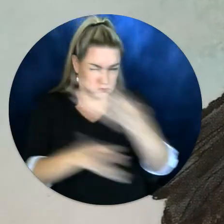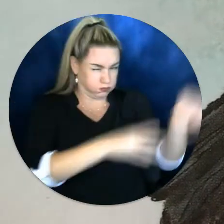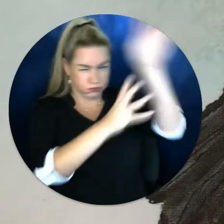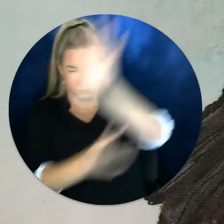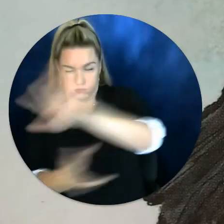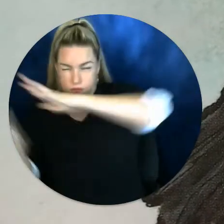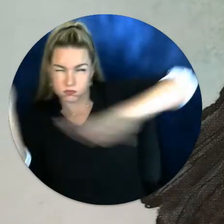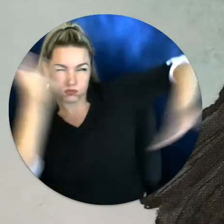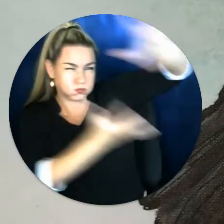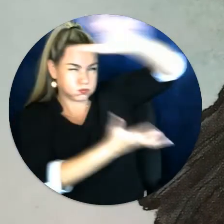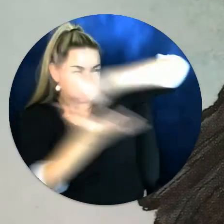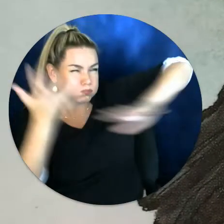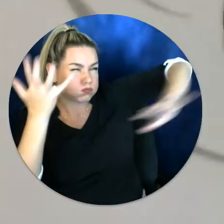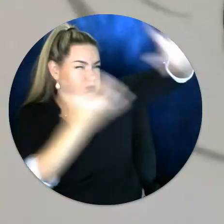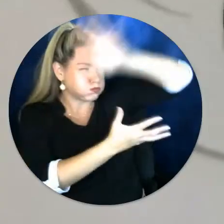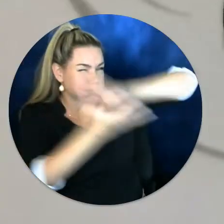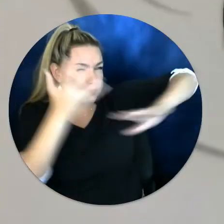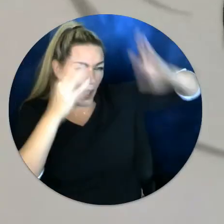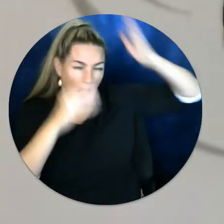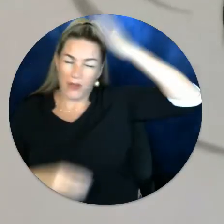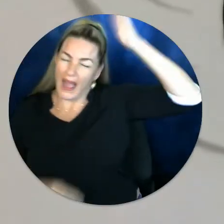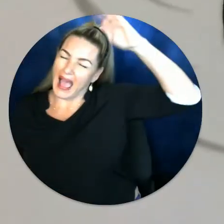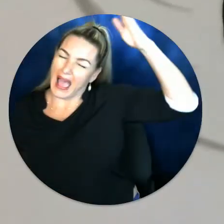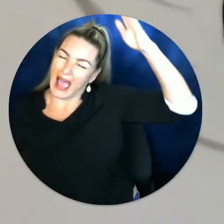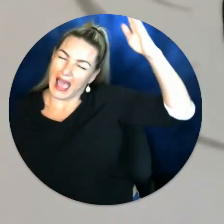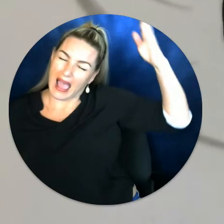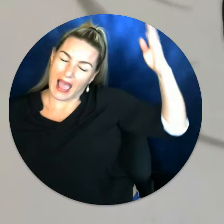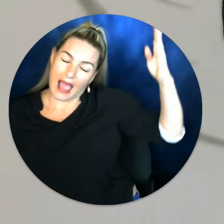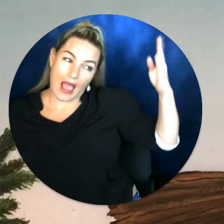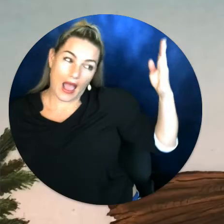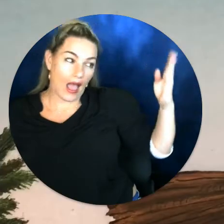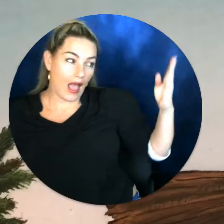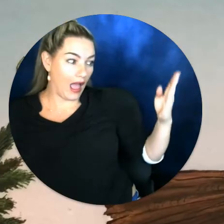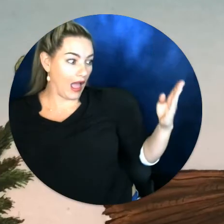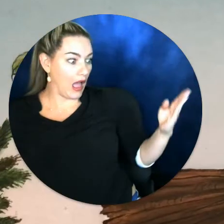the wind blew so wildly it blew off the hat.